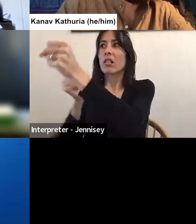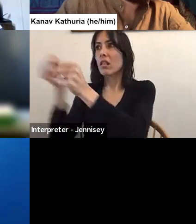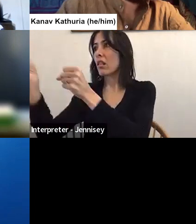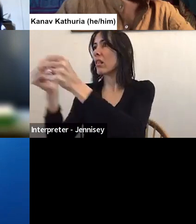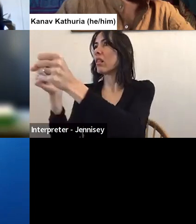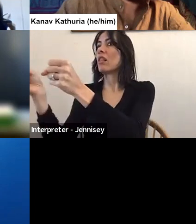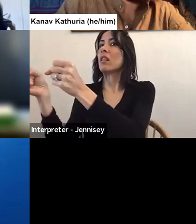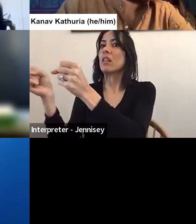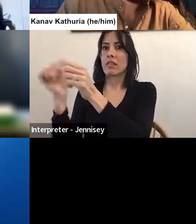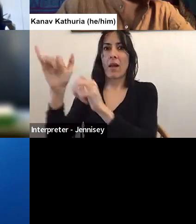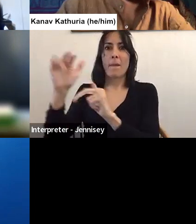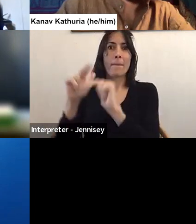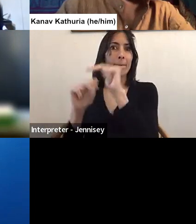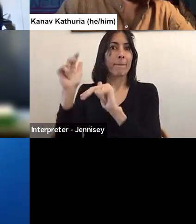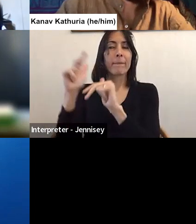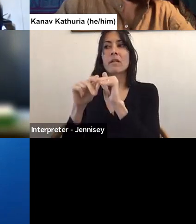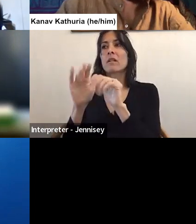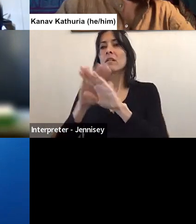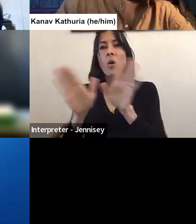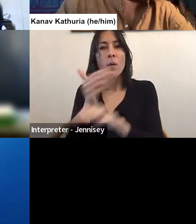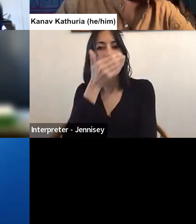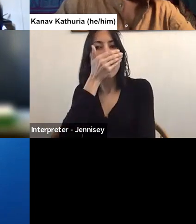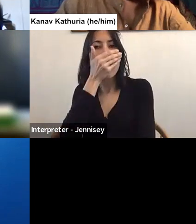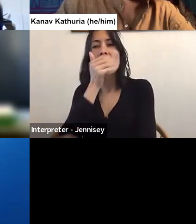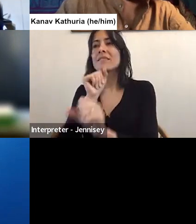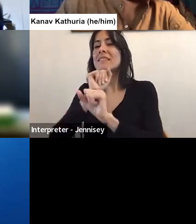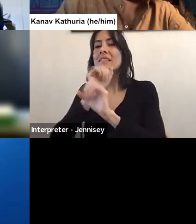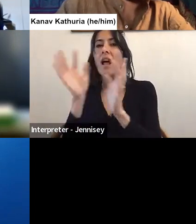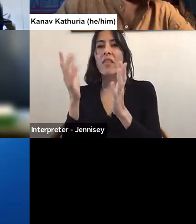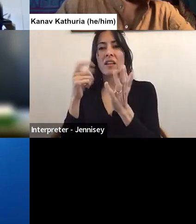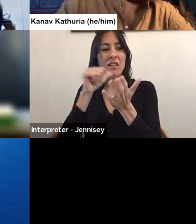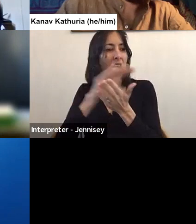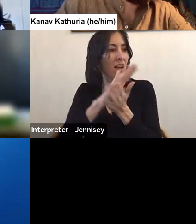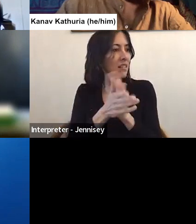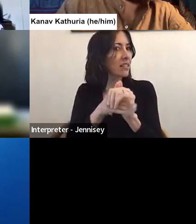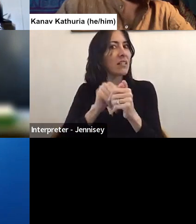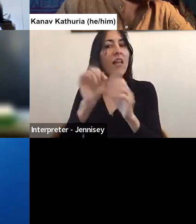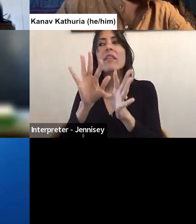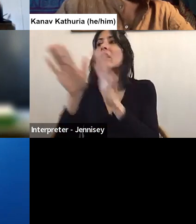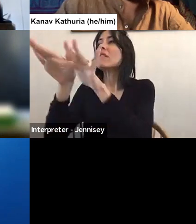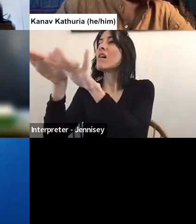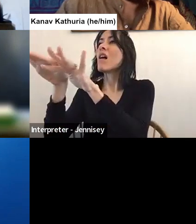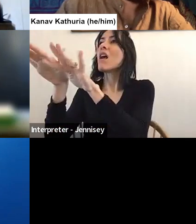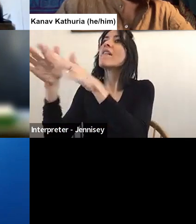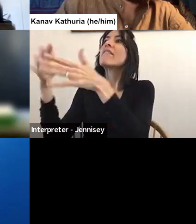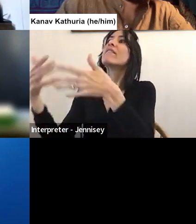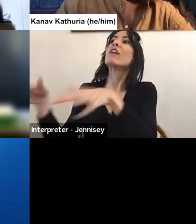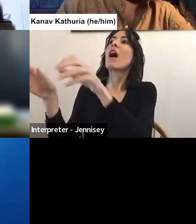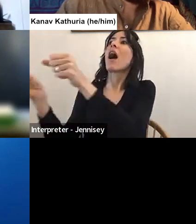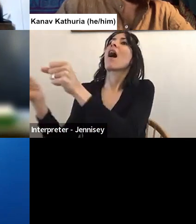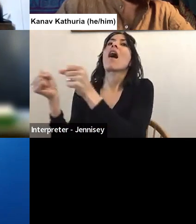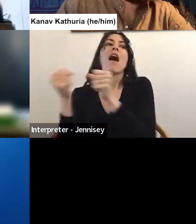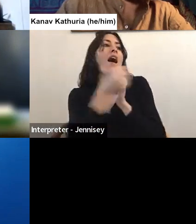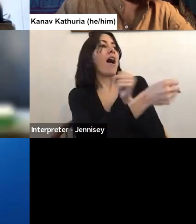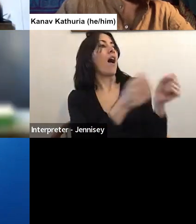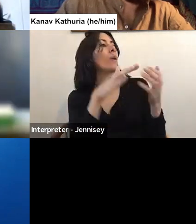cell block, no mask, no nothing, right? No hygiene, no hand sanitizer, and then you're putting them back in the community. What you see is